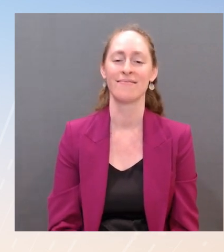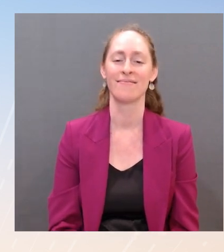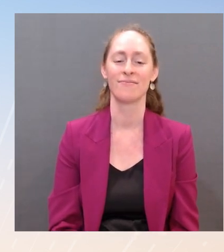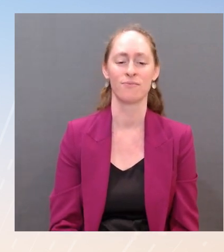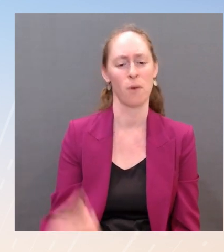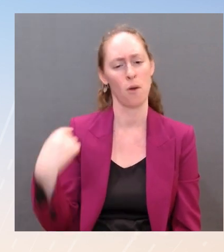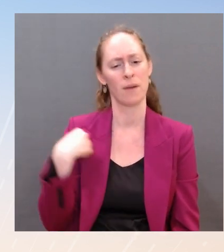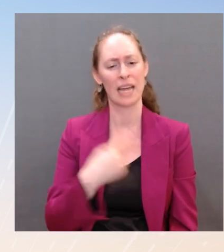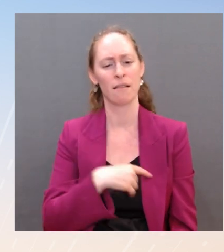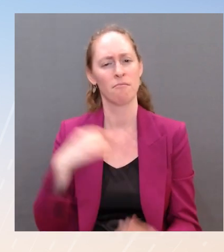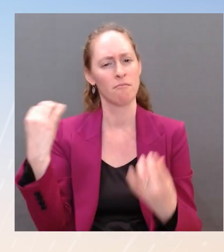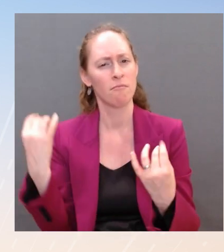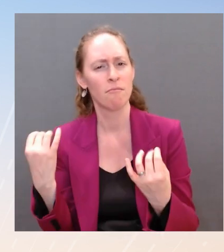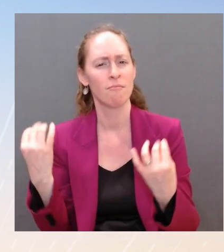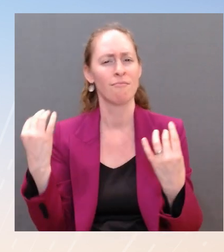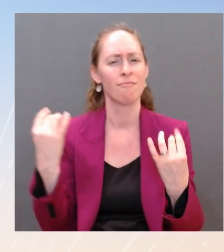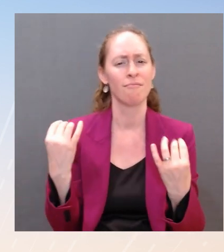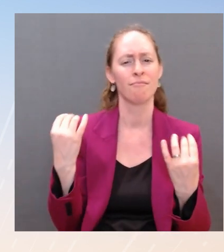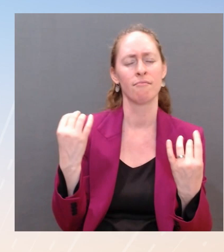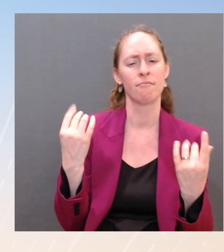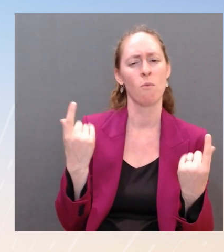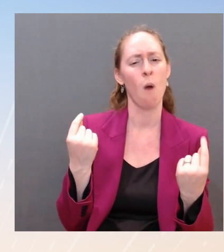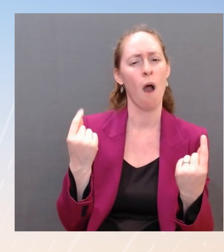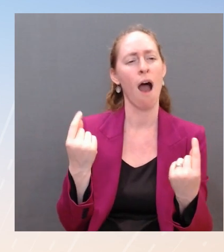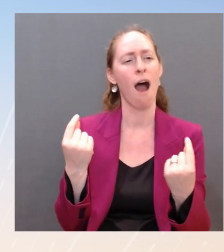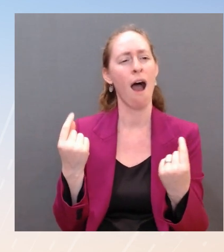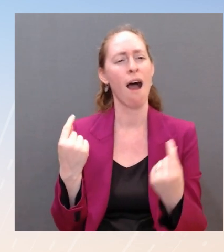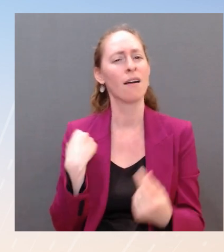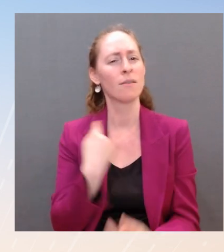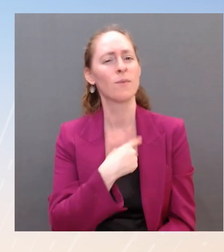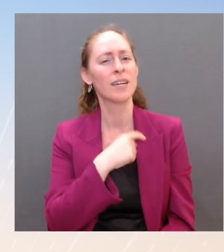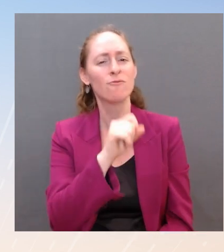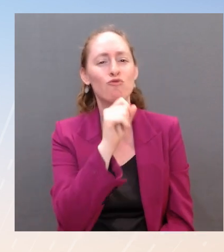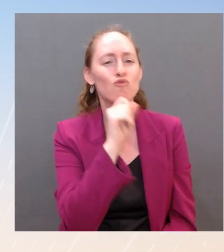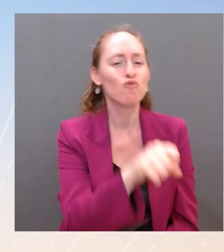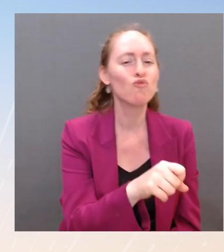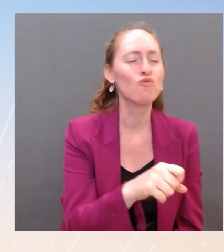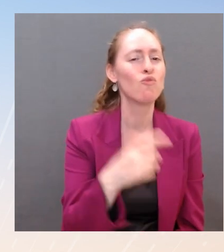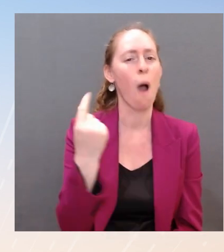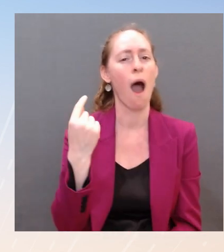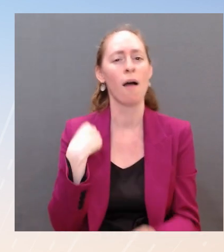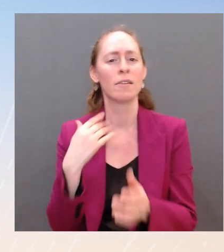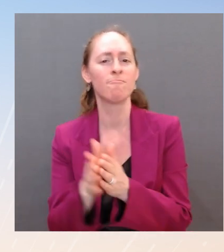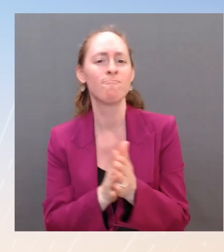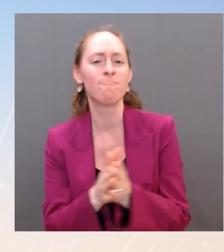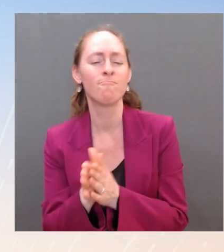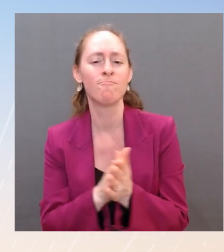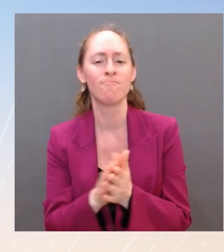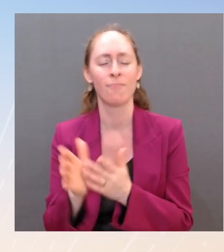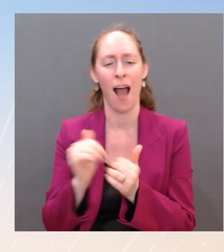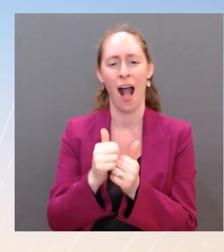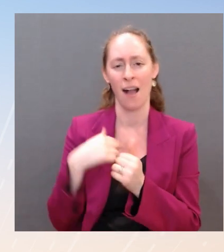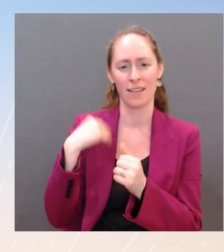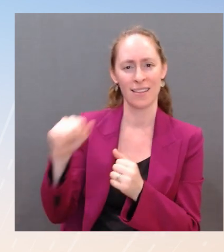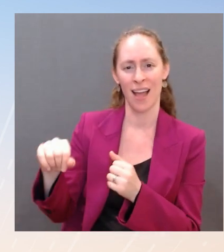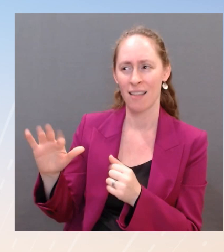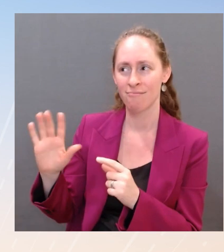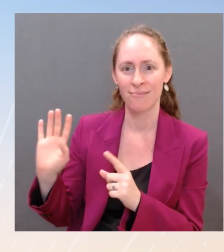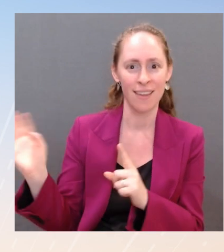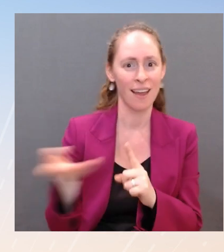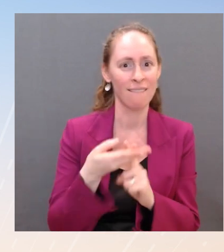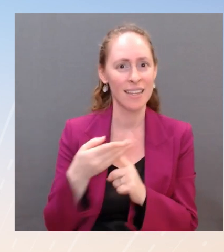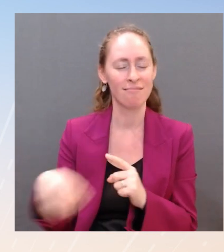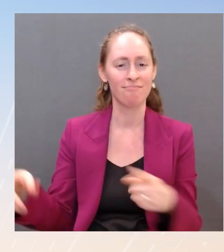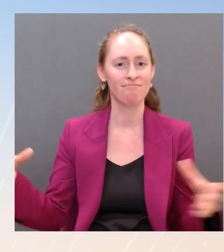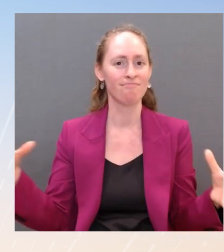at? And how do I bring people together? So if you're looking for inspiration, I would say, think about who you are, what brings you